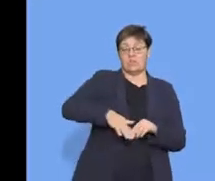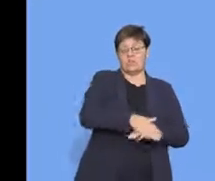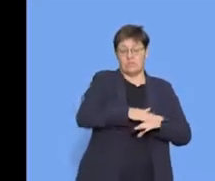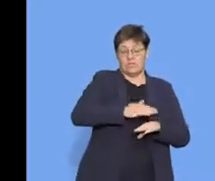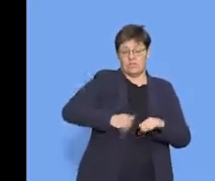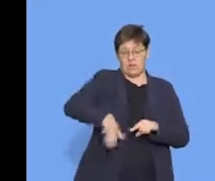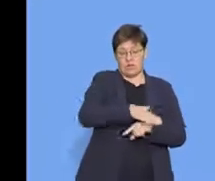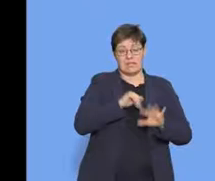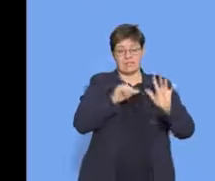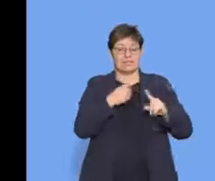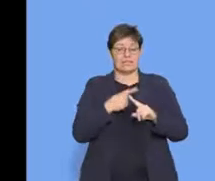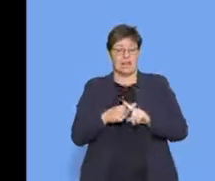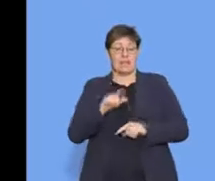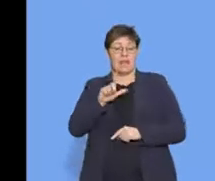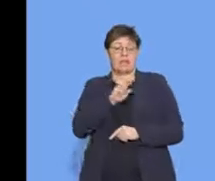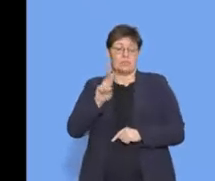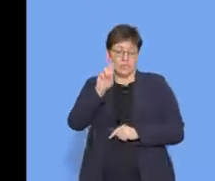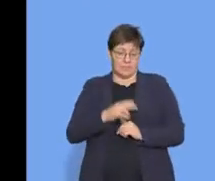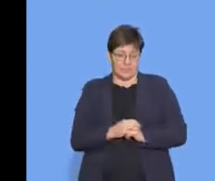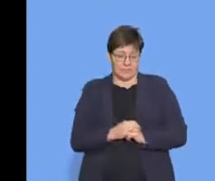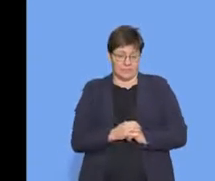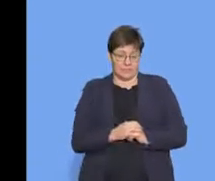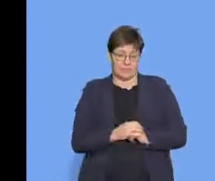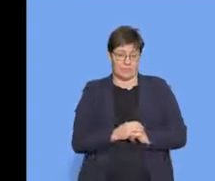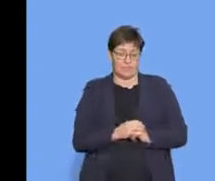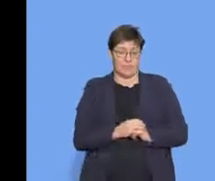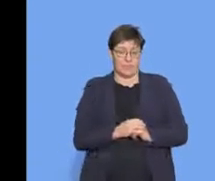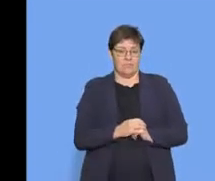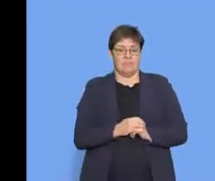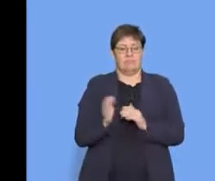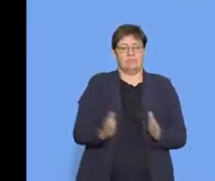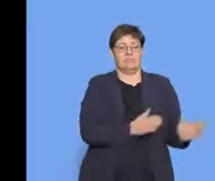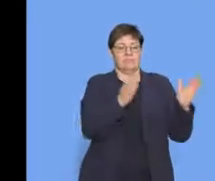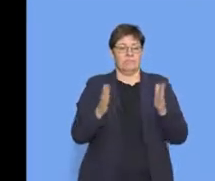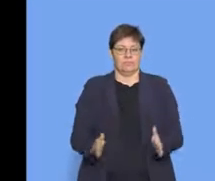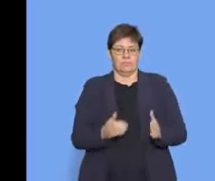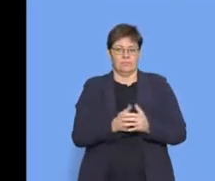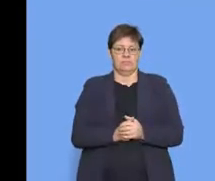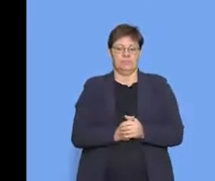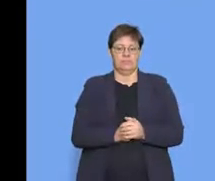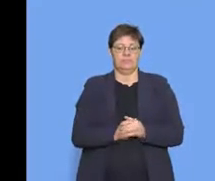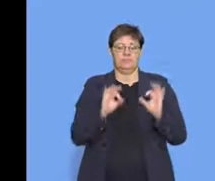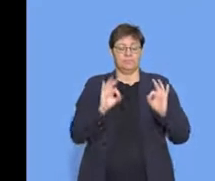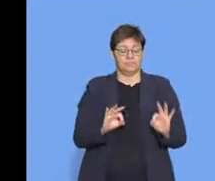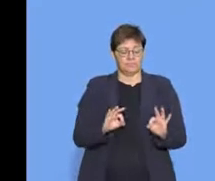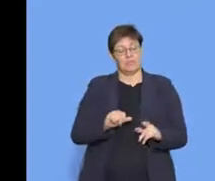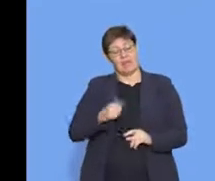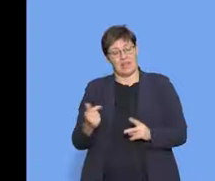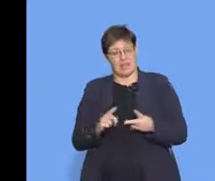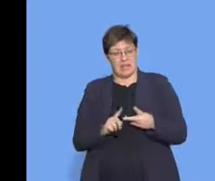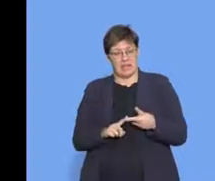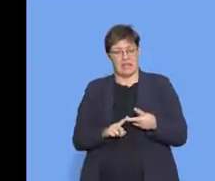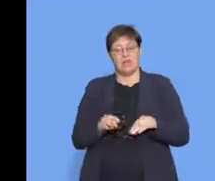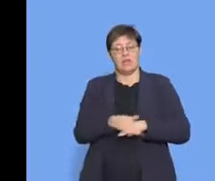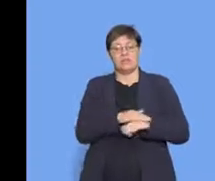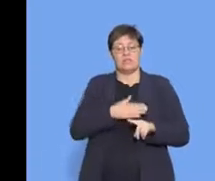by taking 6 times L squared. Let's have a look at the next slide. Great, so the next definition